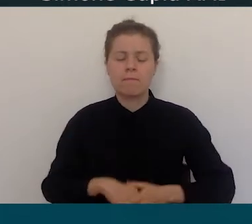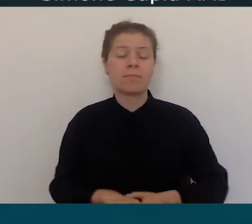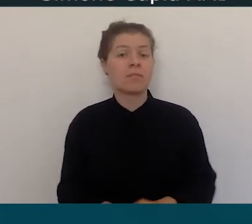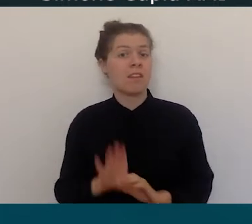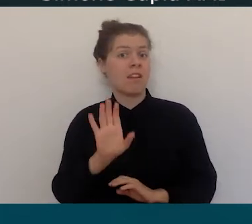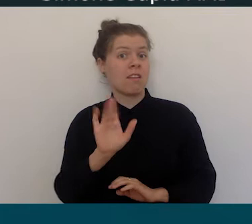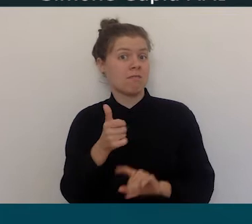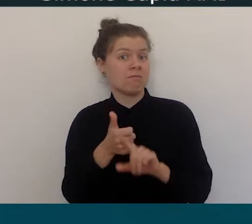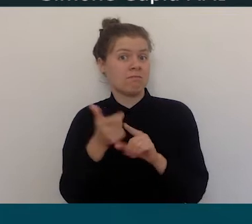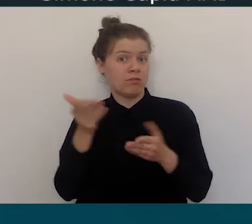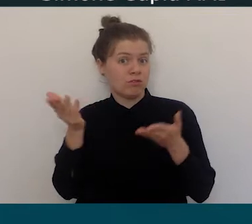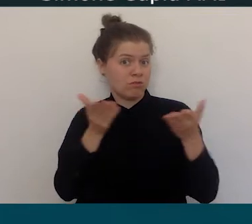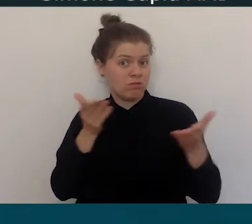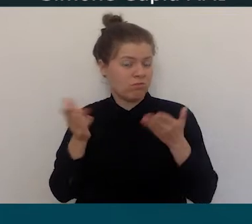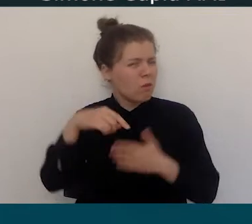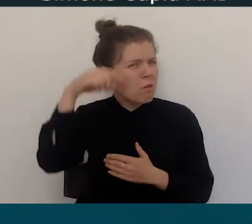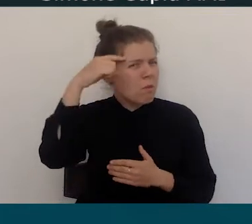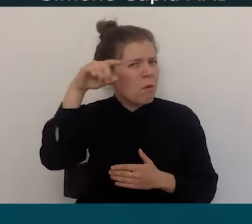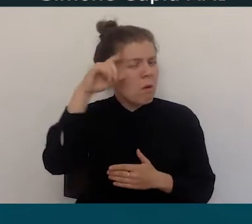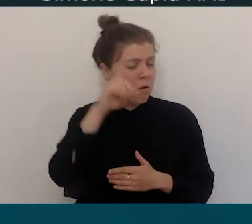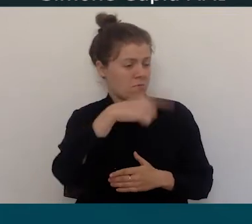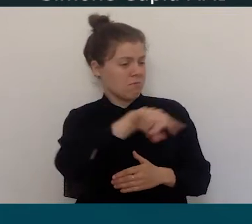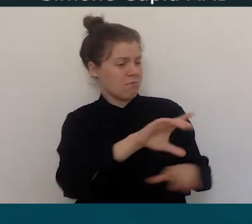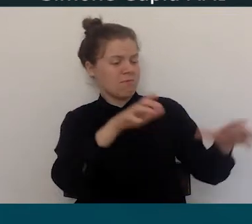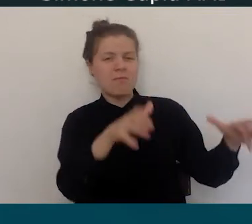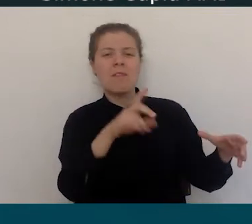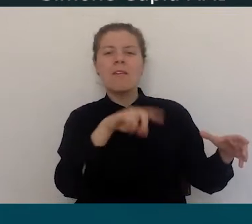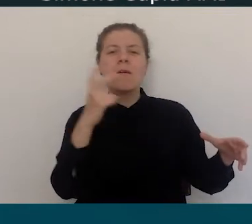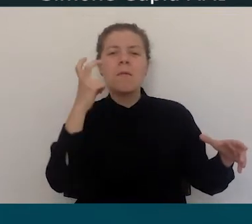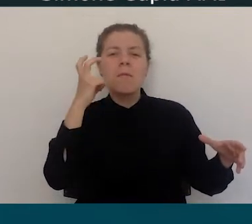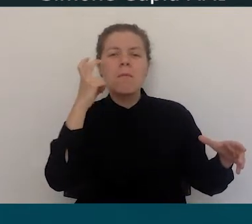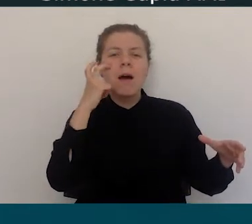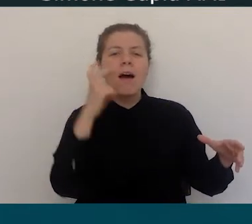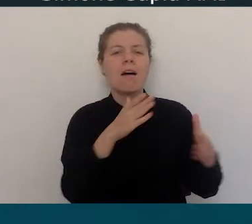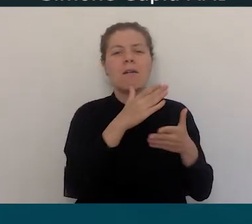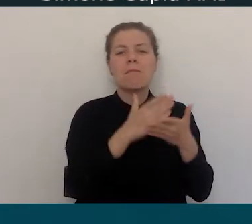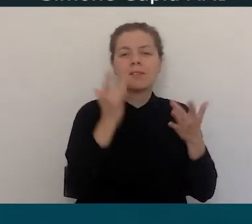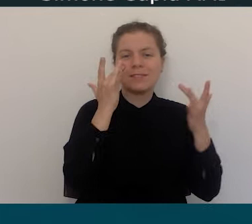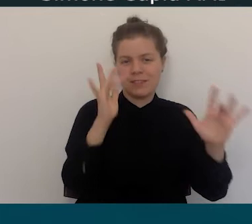is a service that was developed primarily for the blind and partially sighted audience.